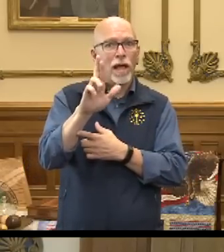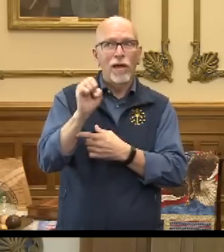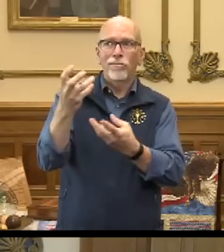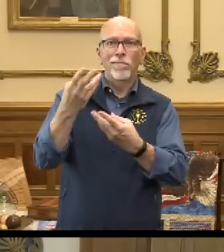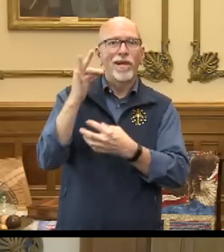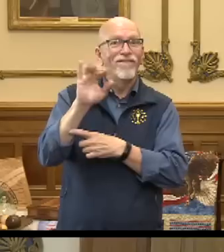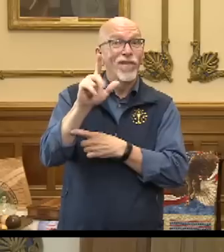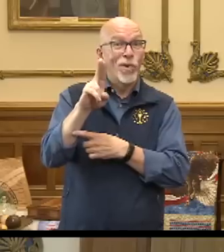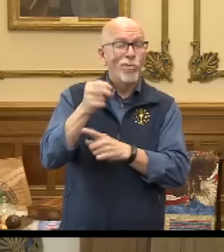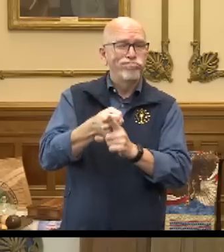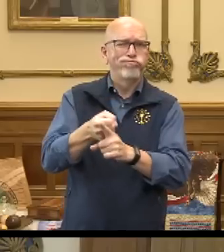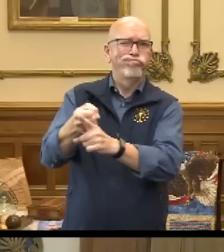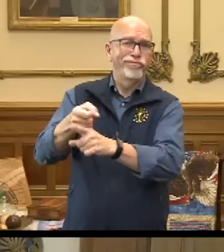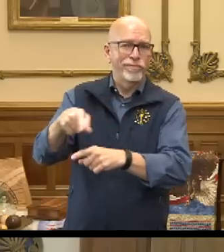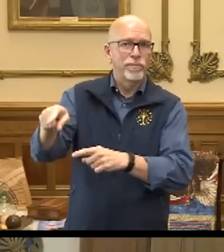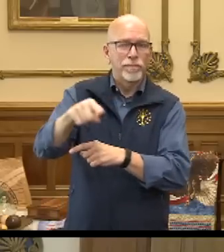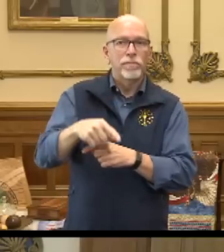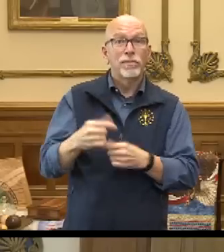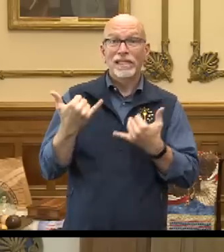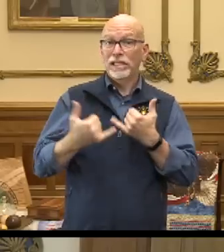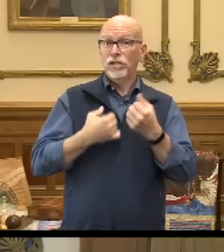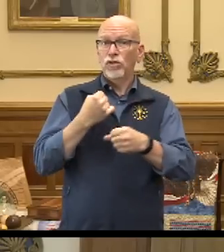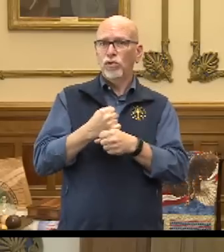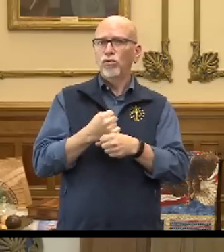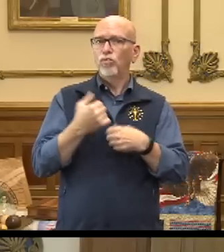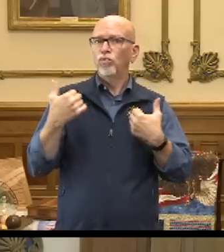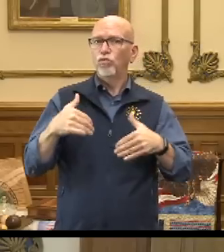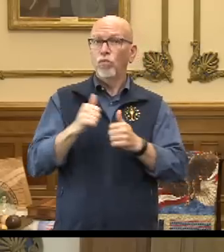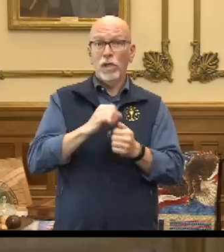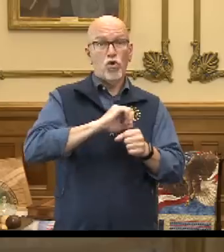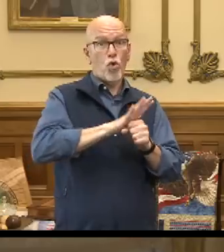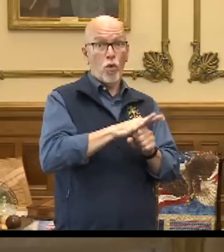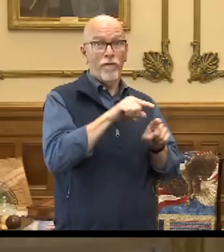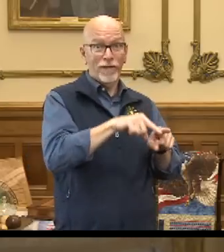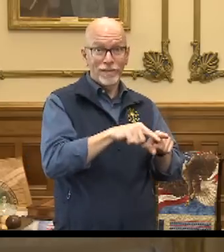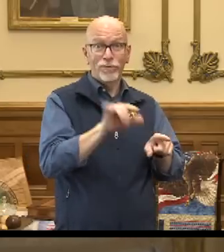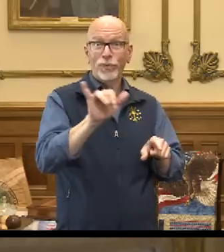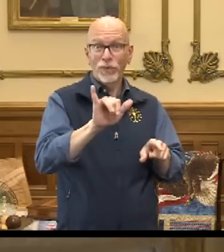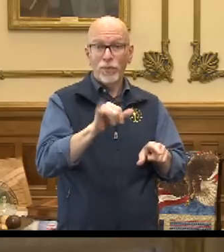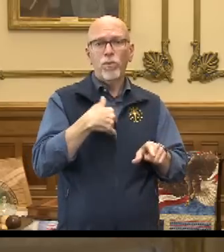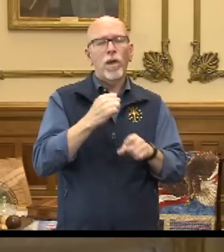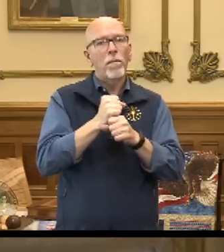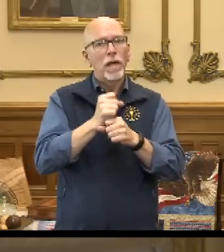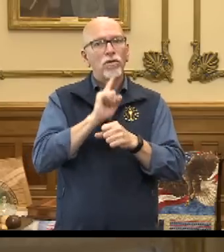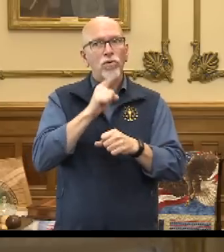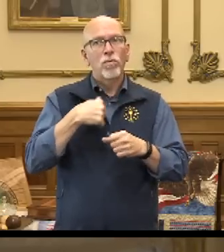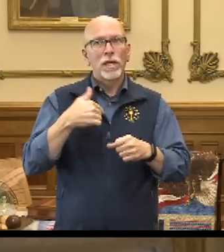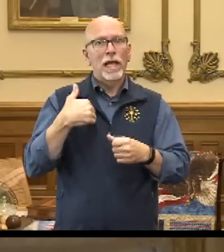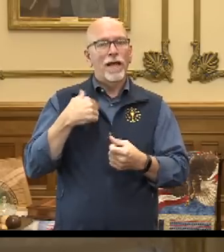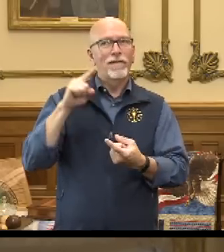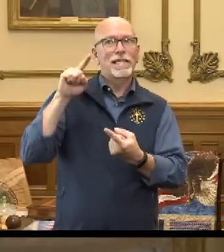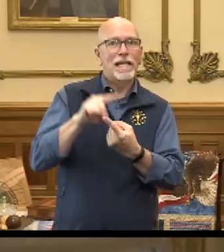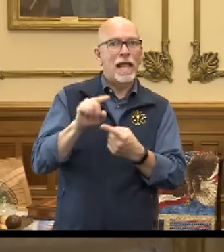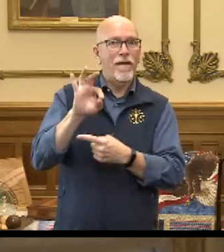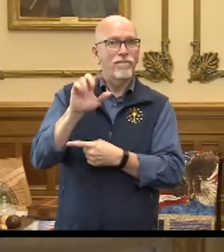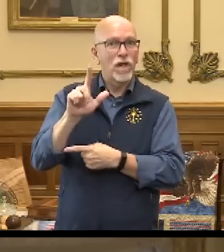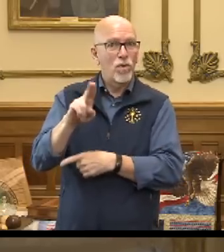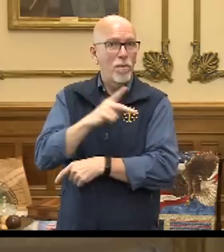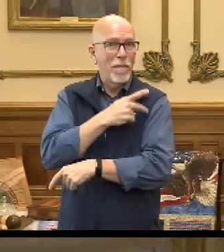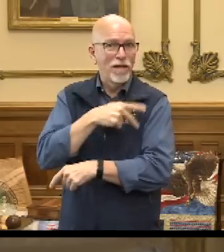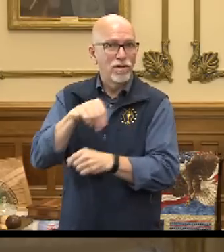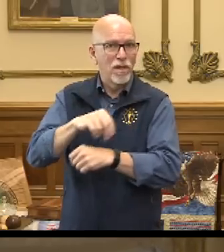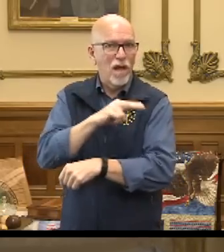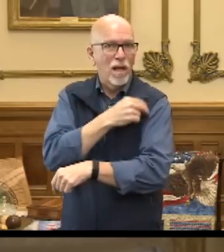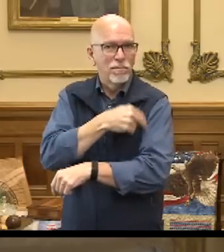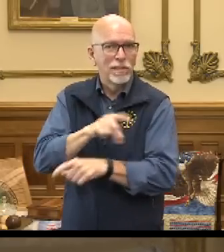influenza patients. So this year, especially with COVID-19, we want to make sure that we have as few influenza patients in the